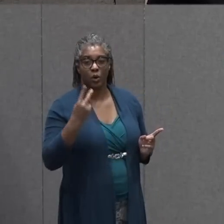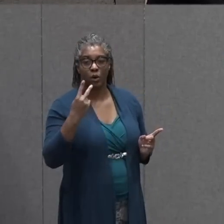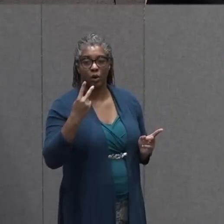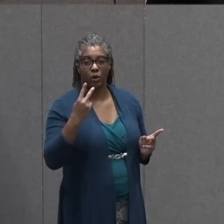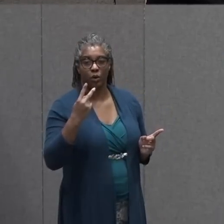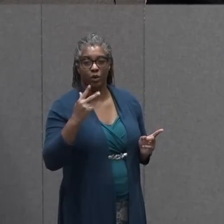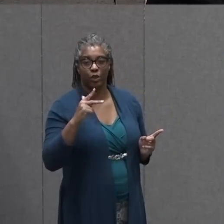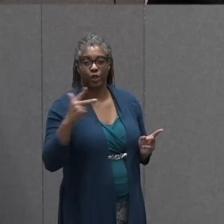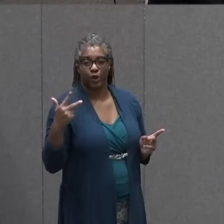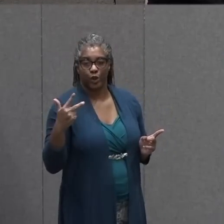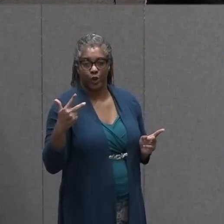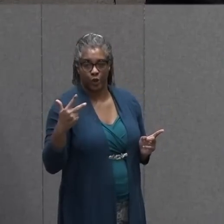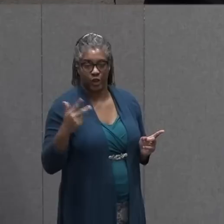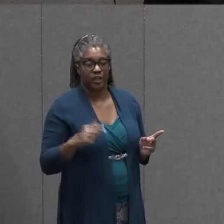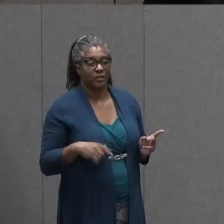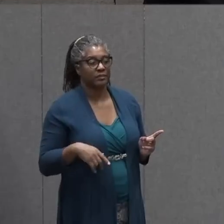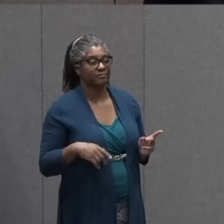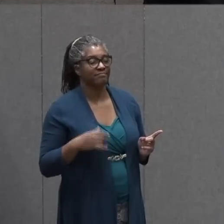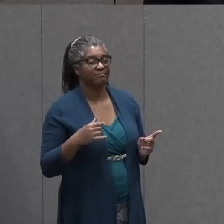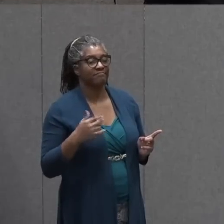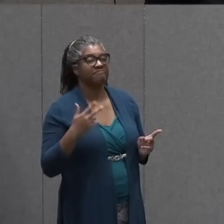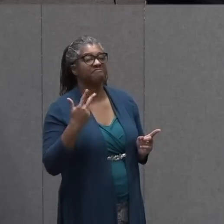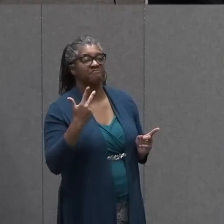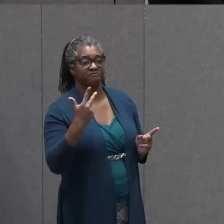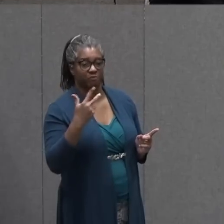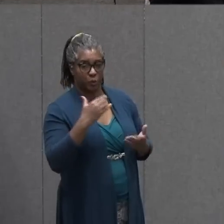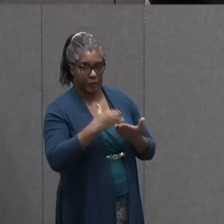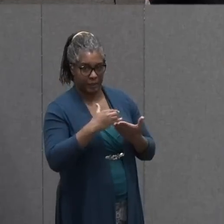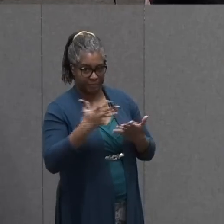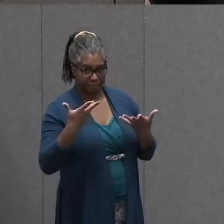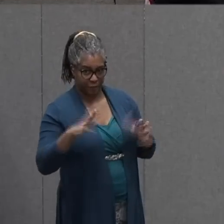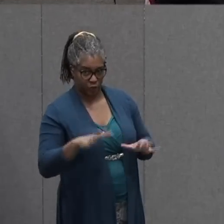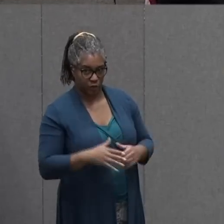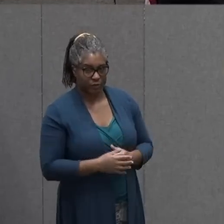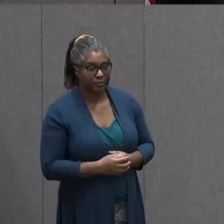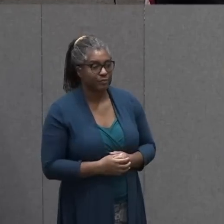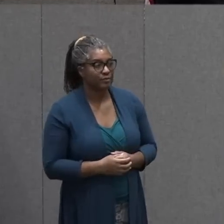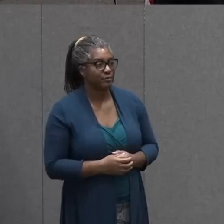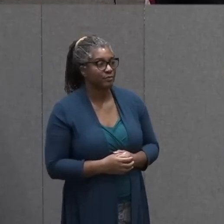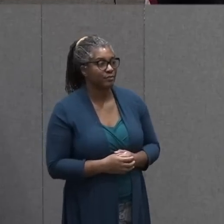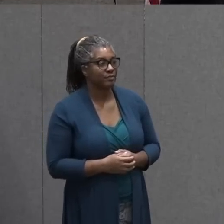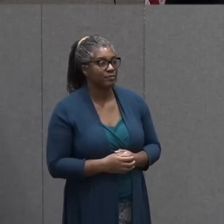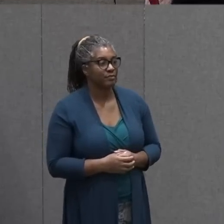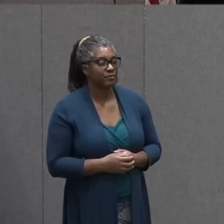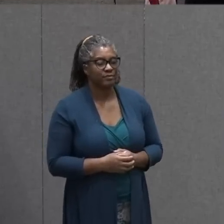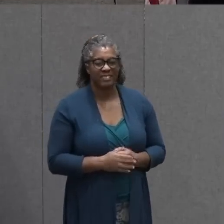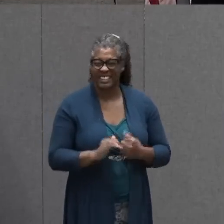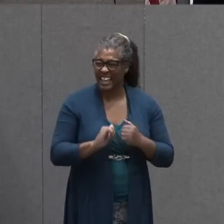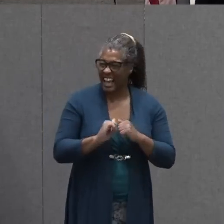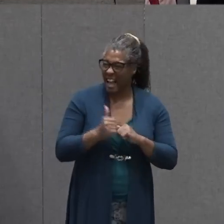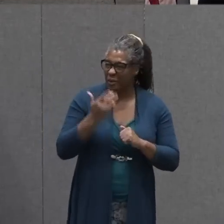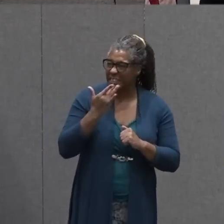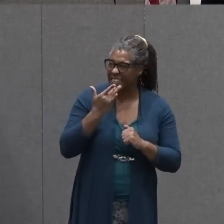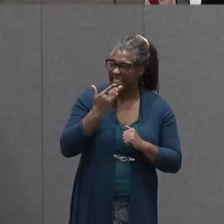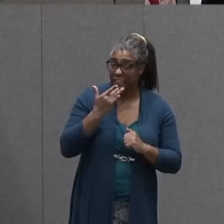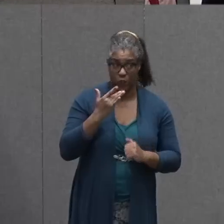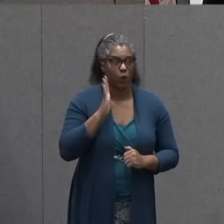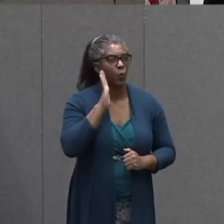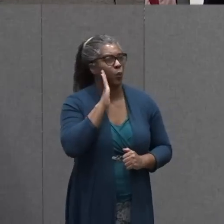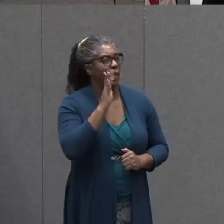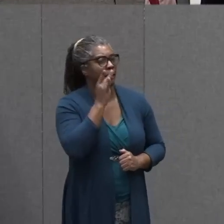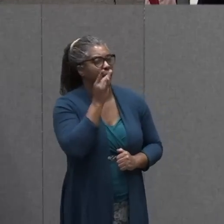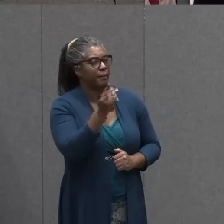oats before. 3 I cups. wonder how they're going to taste. Yummy. I bet. My mouth is watering right